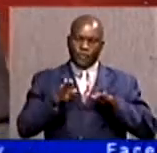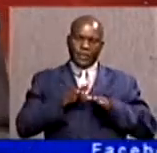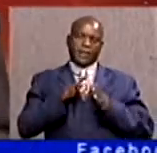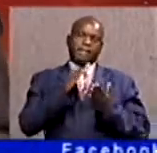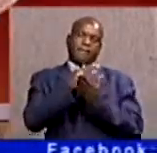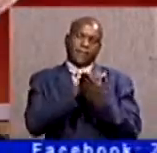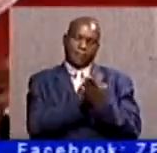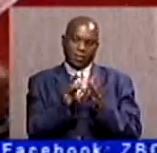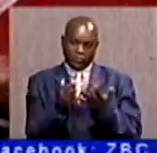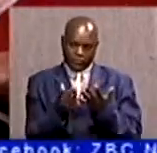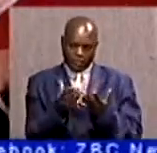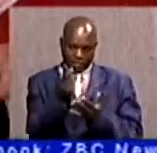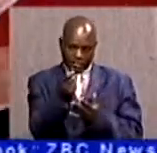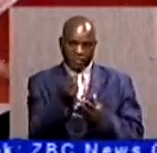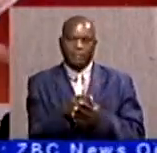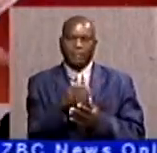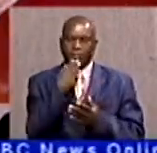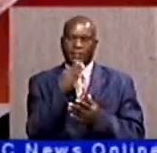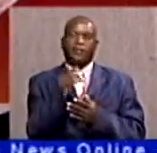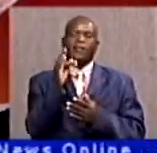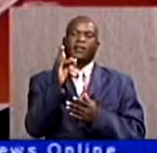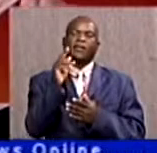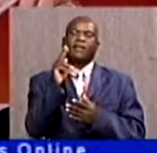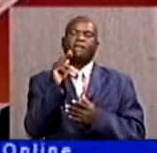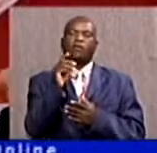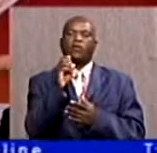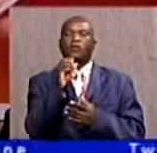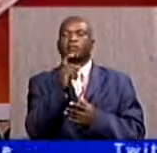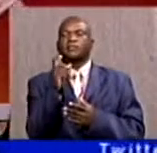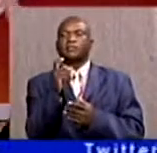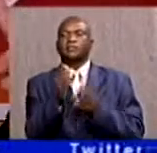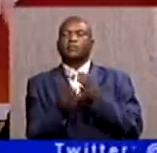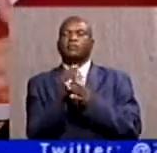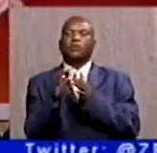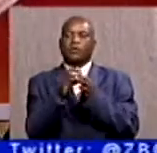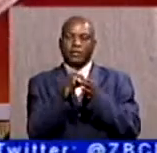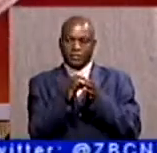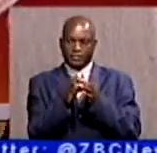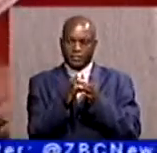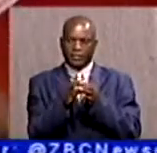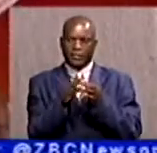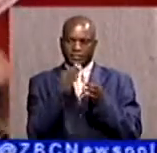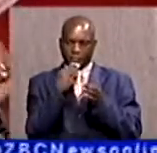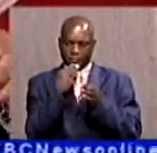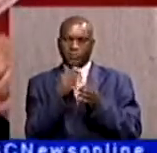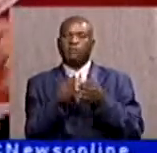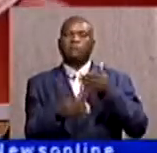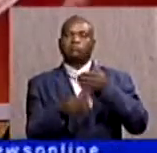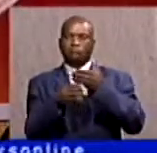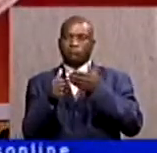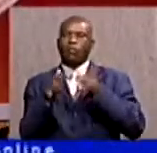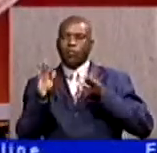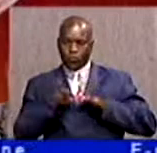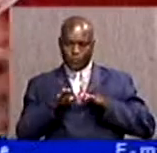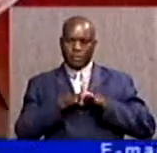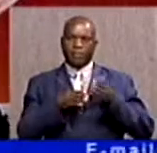Program? Okay, Hivos is a development organization, and we believe that you can't do development without including women. After